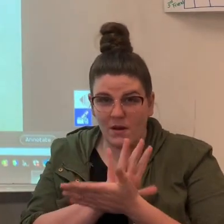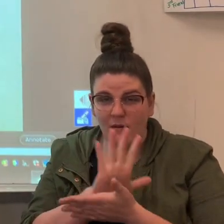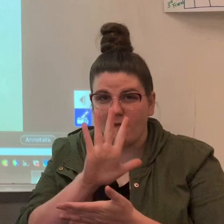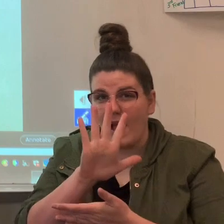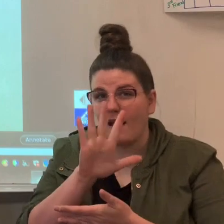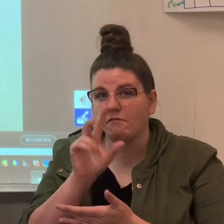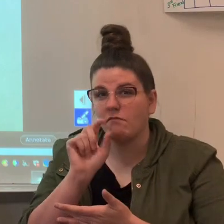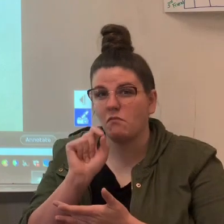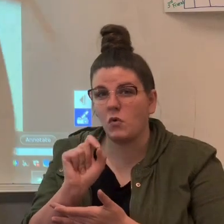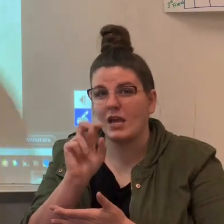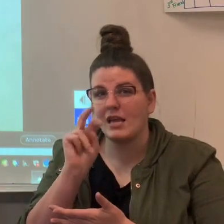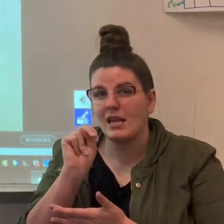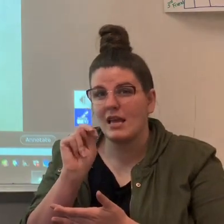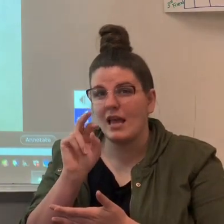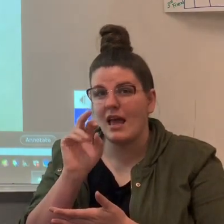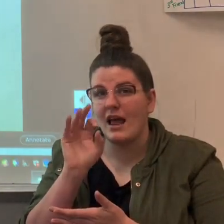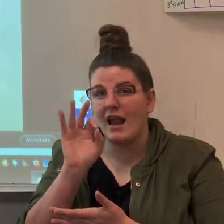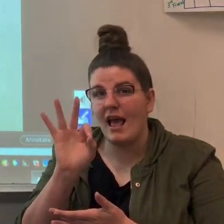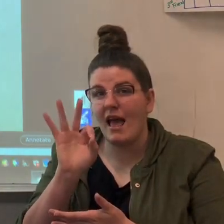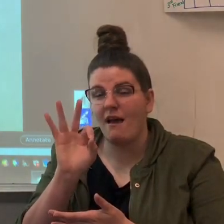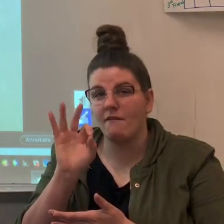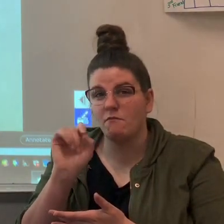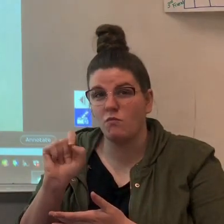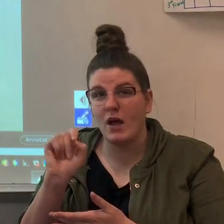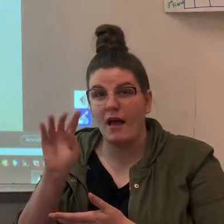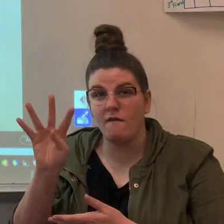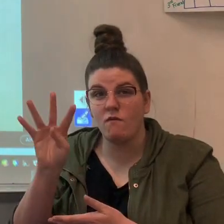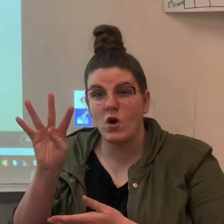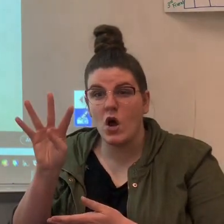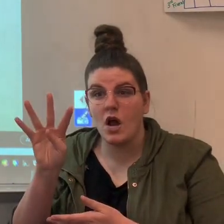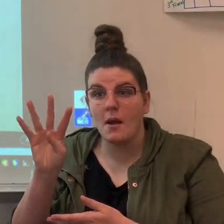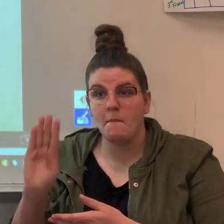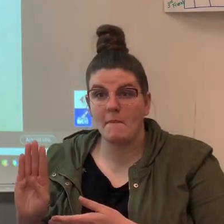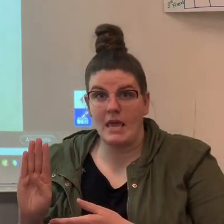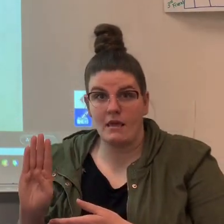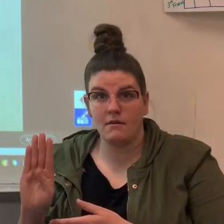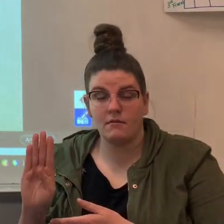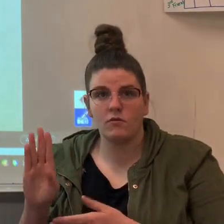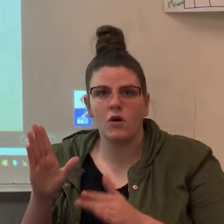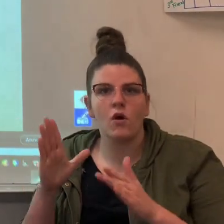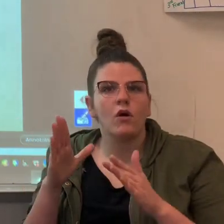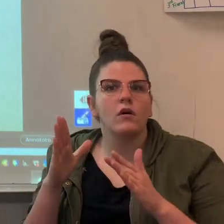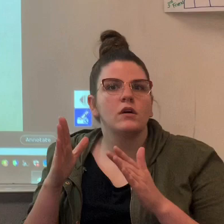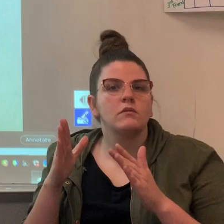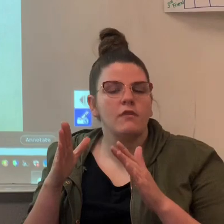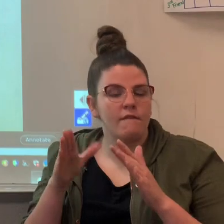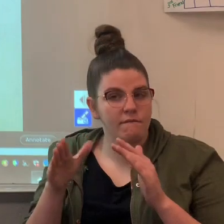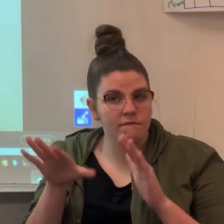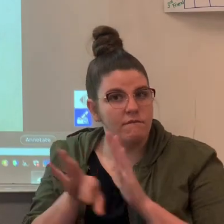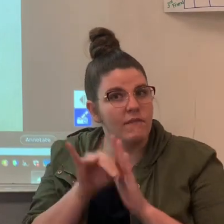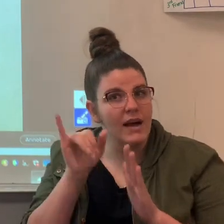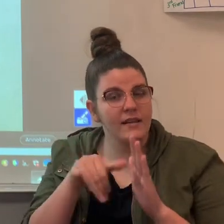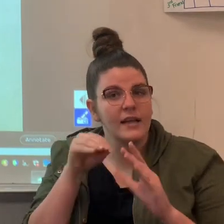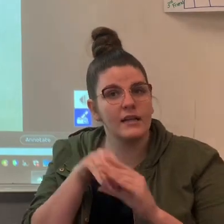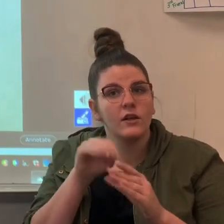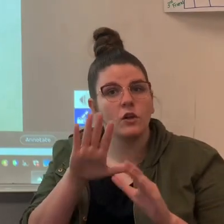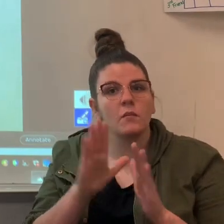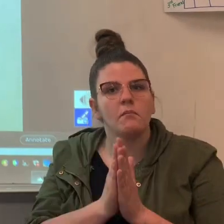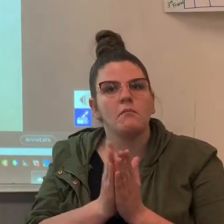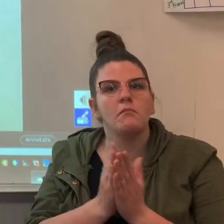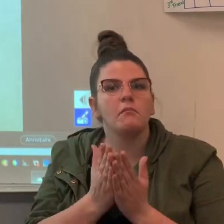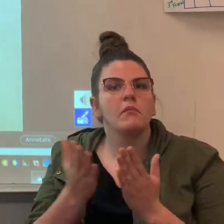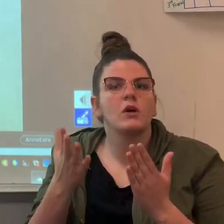and this is a lowercase b. So you can find that in your small workbook. Hopefully you've worked it out, and now you're just coming to see if you've done it